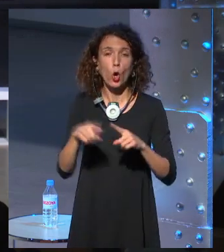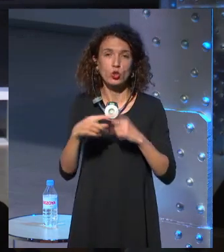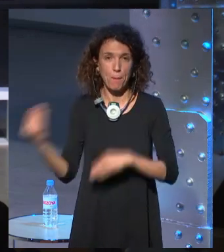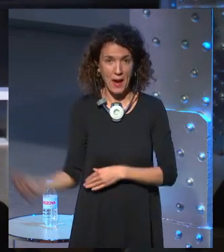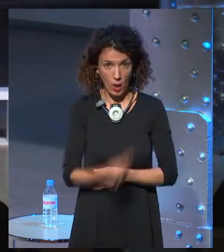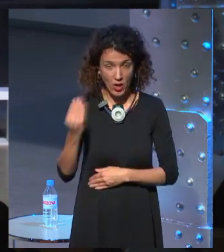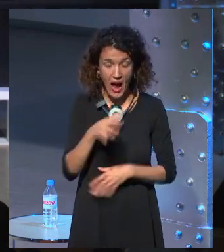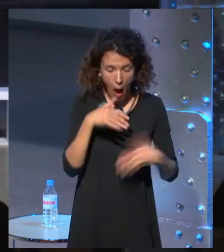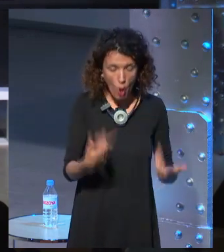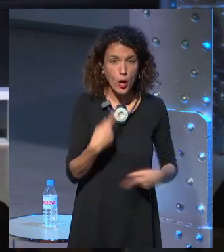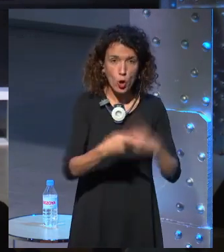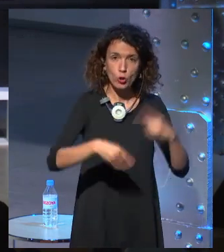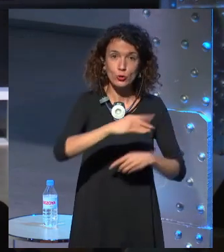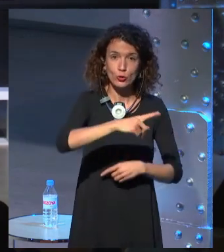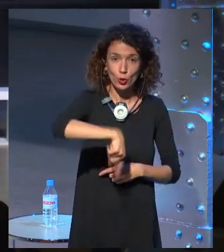good at.